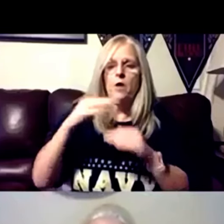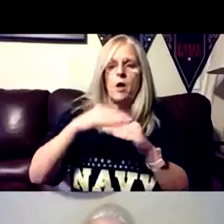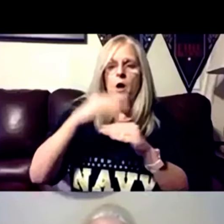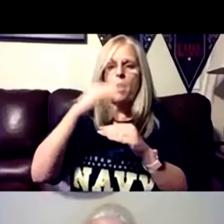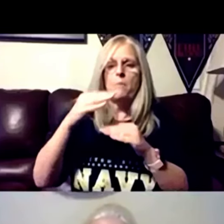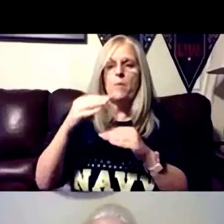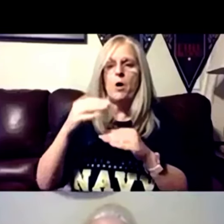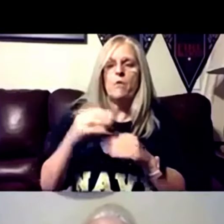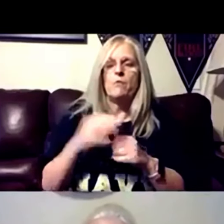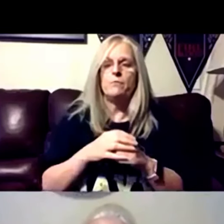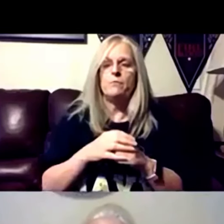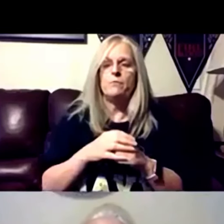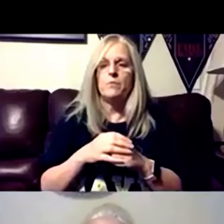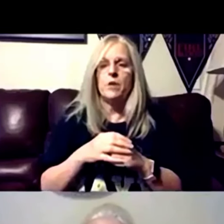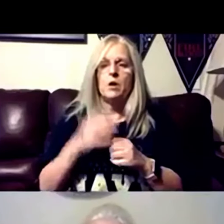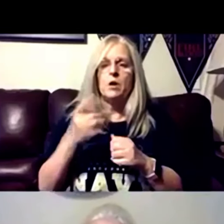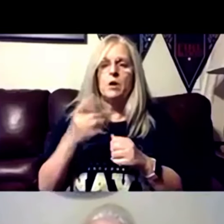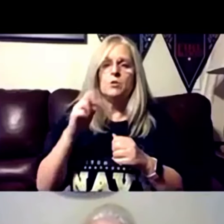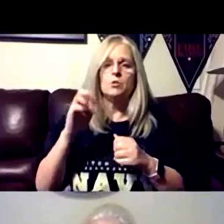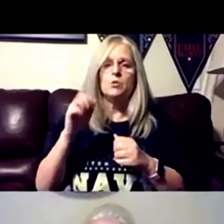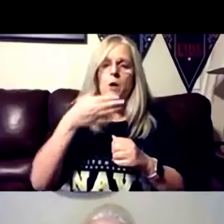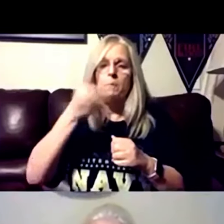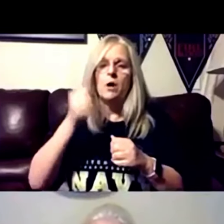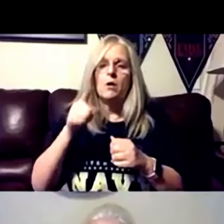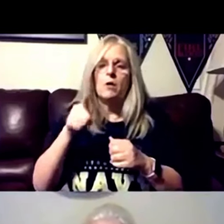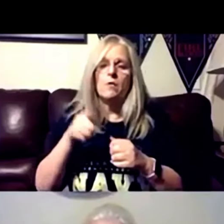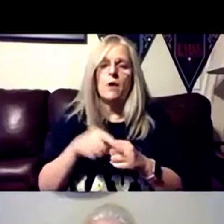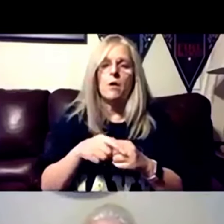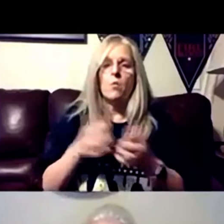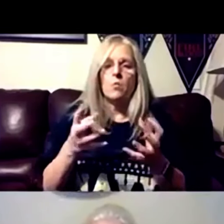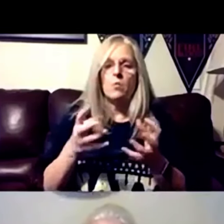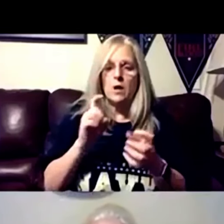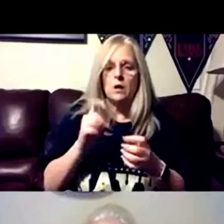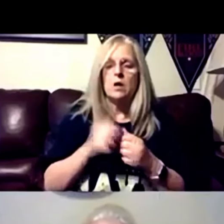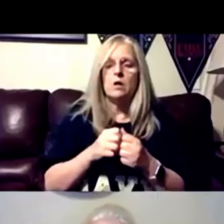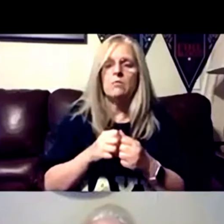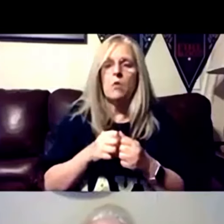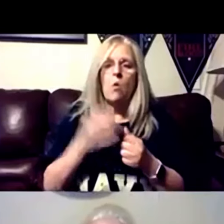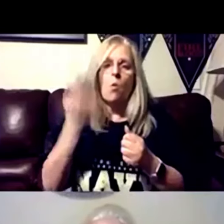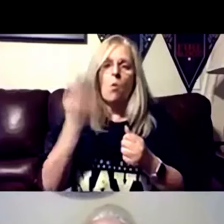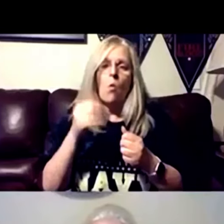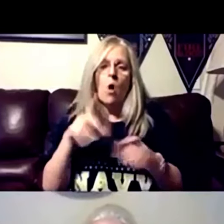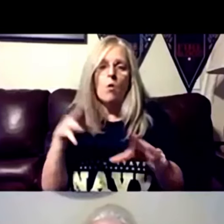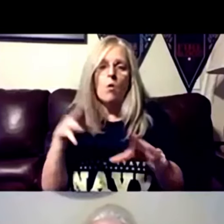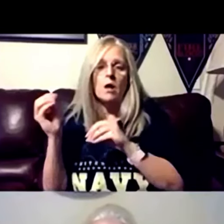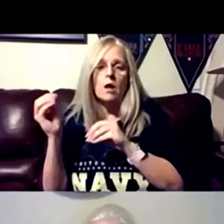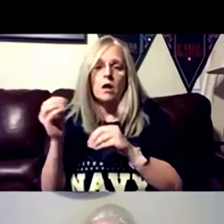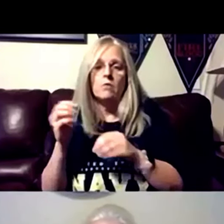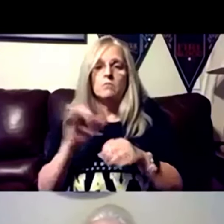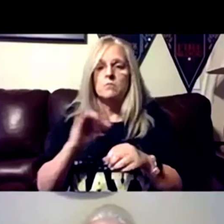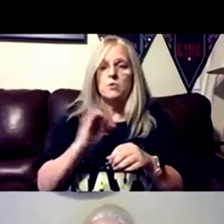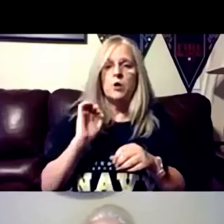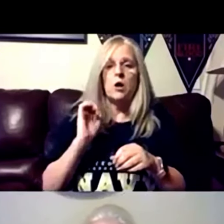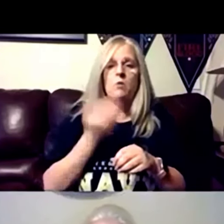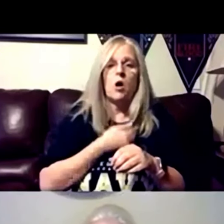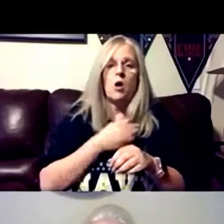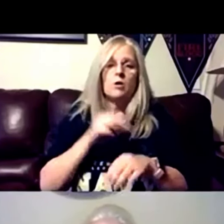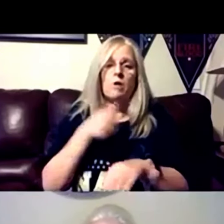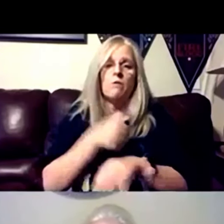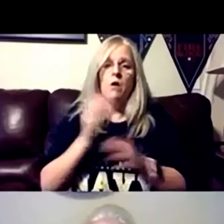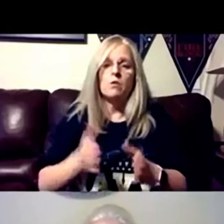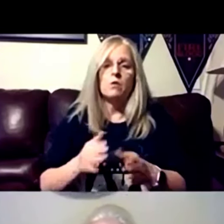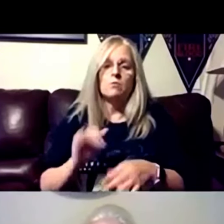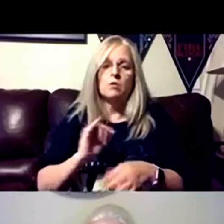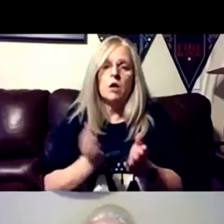income, you treat them better than they deserve. Why would they leave? And the same applies to us as founders, right? We're in that same boat,